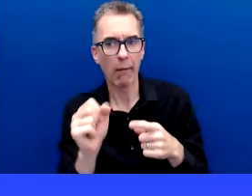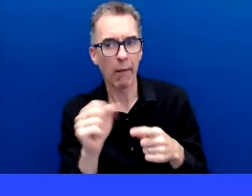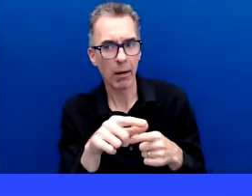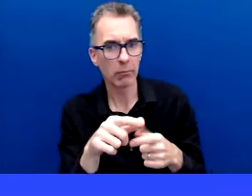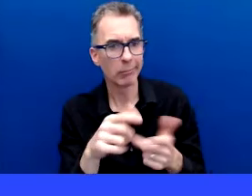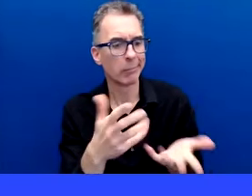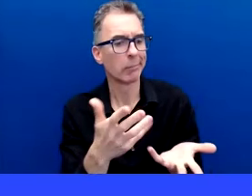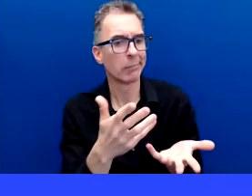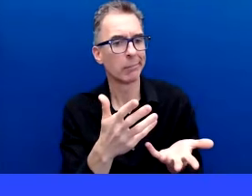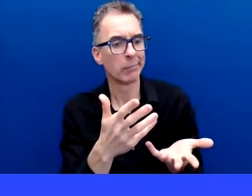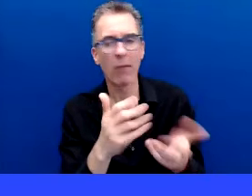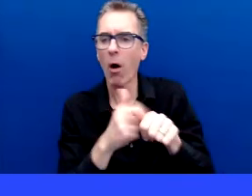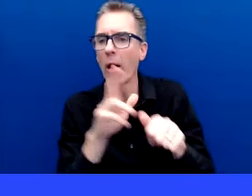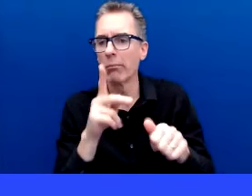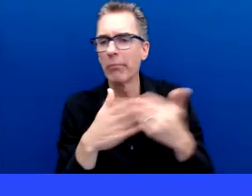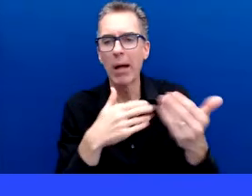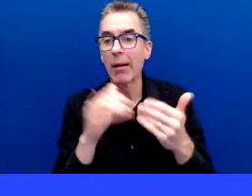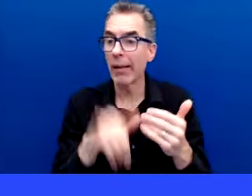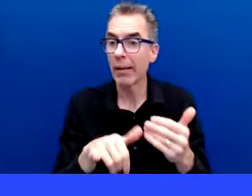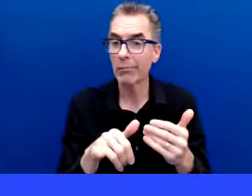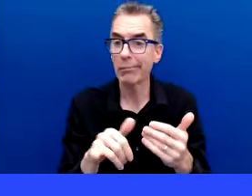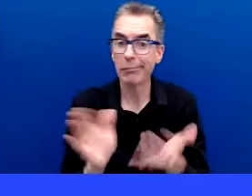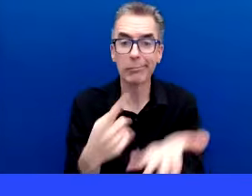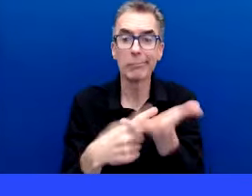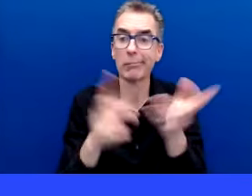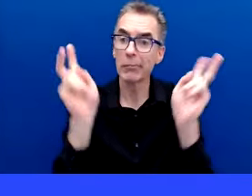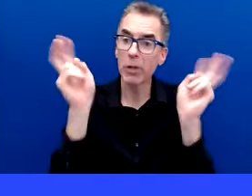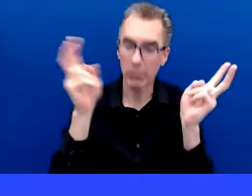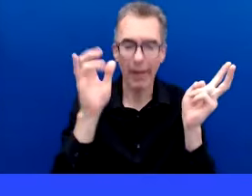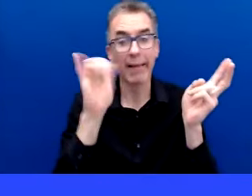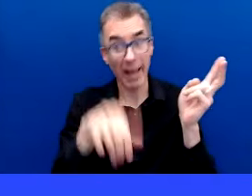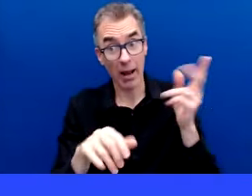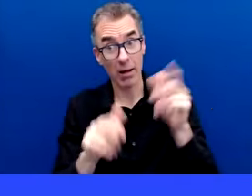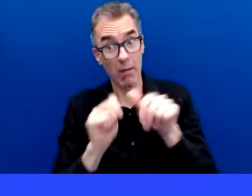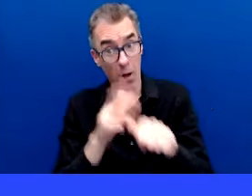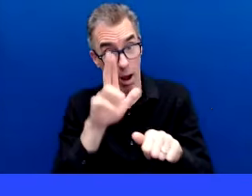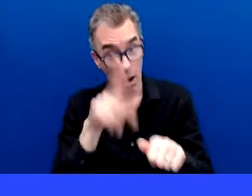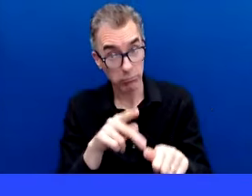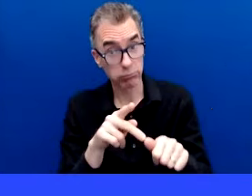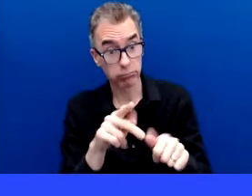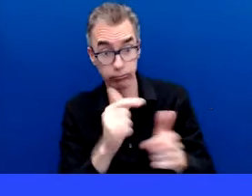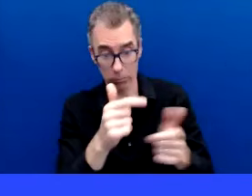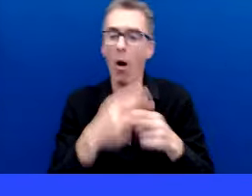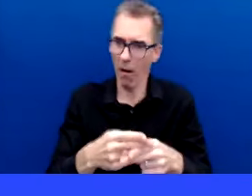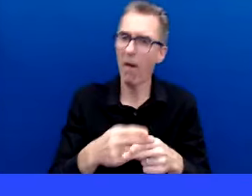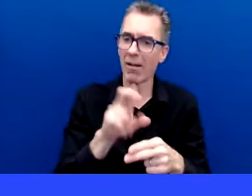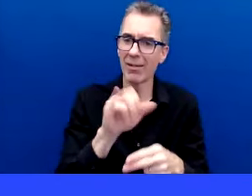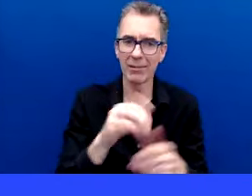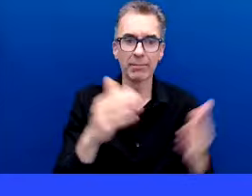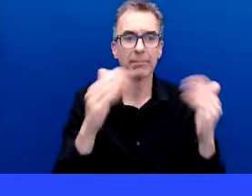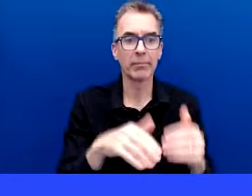basically just asking follow-up questions to whatever the topic was about. So that is considered RSI. Synchronous office